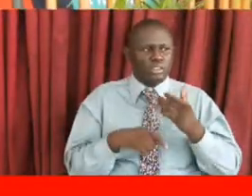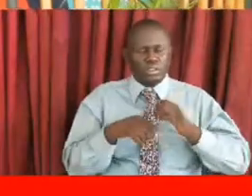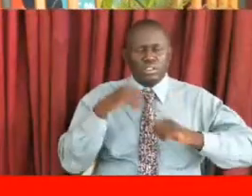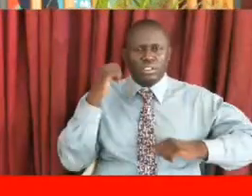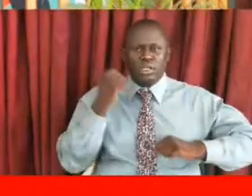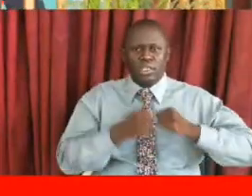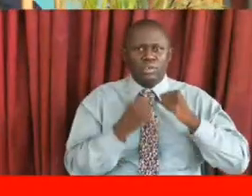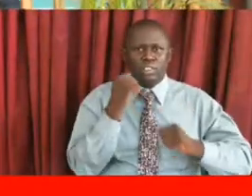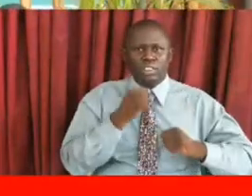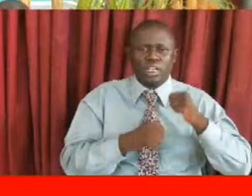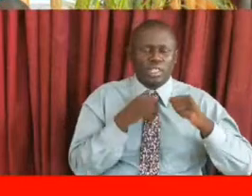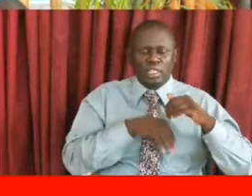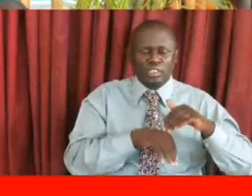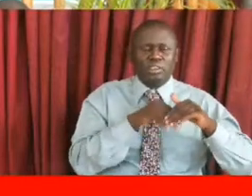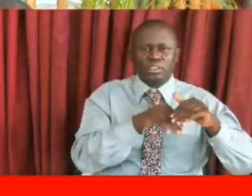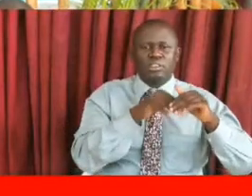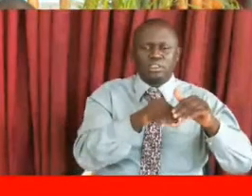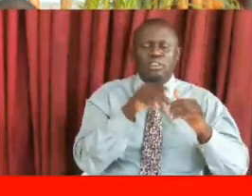hallelujah